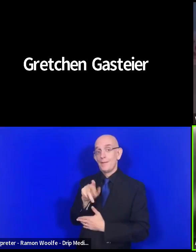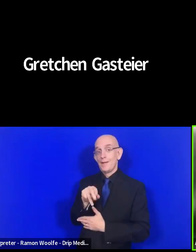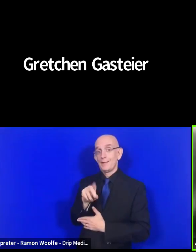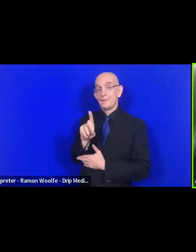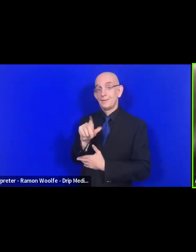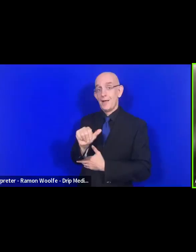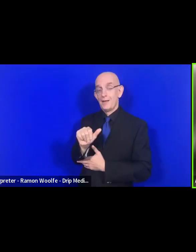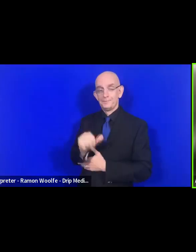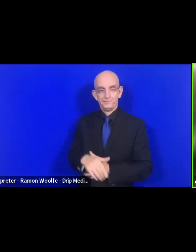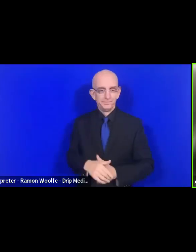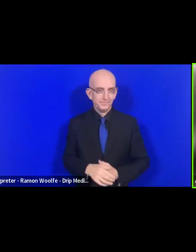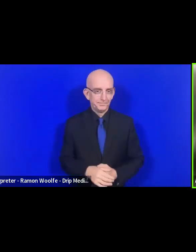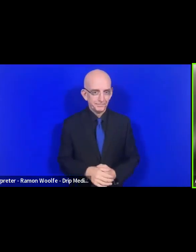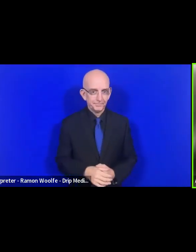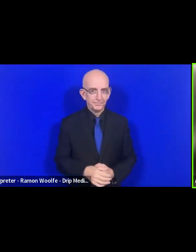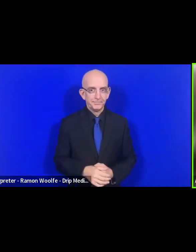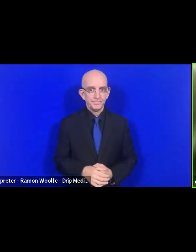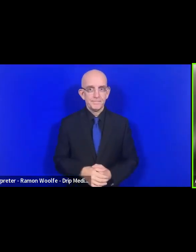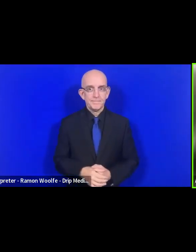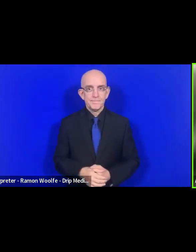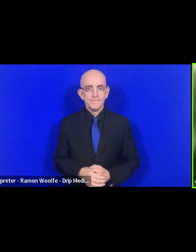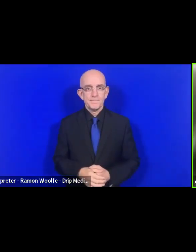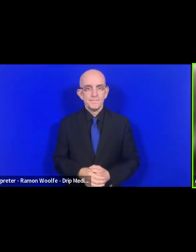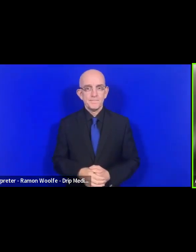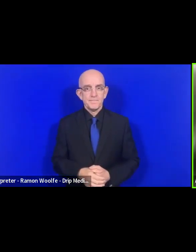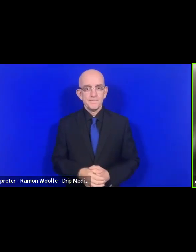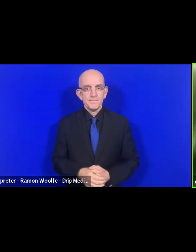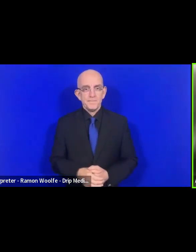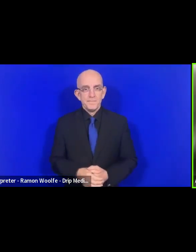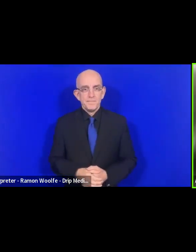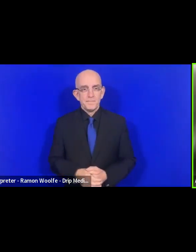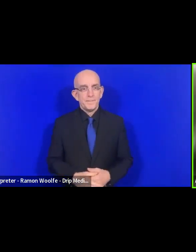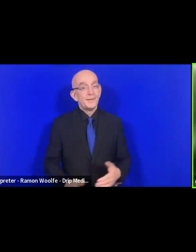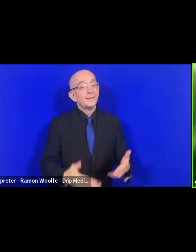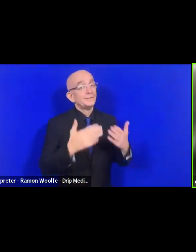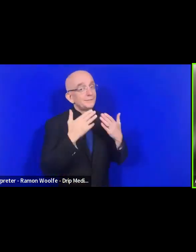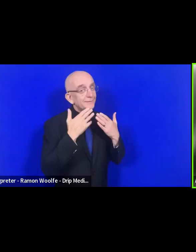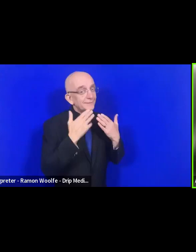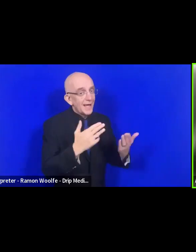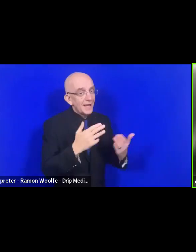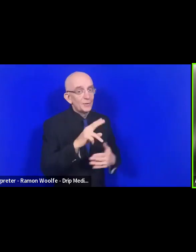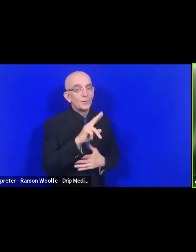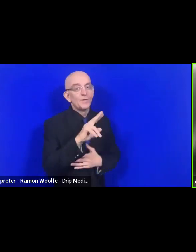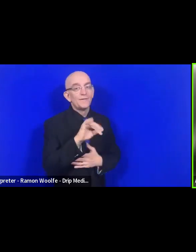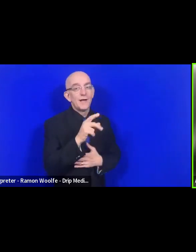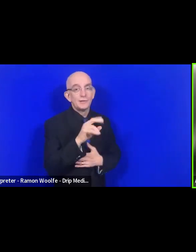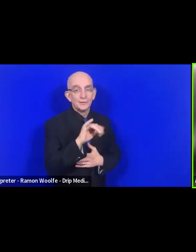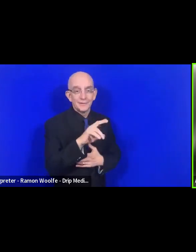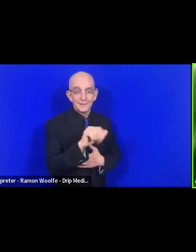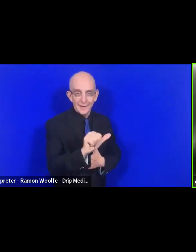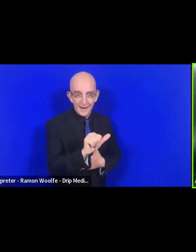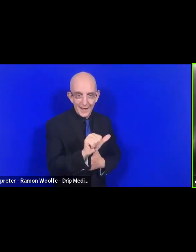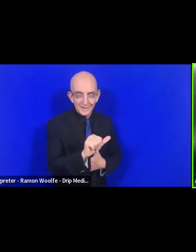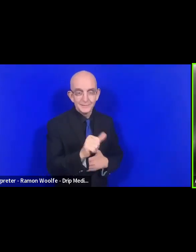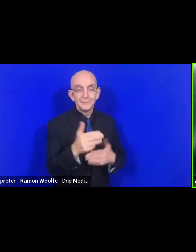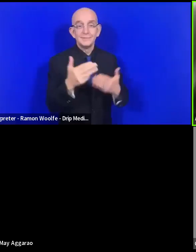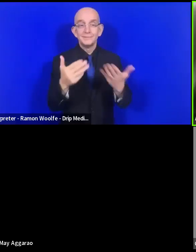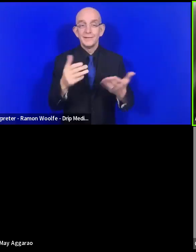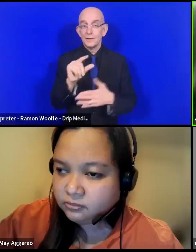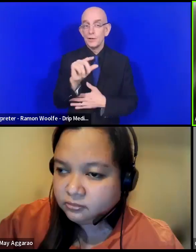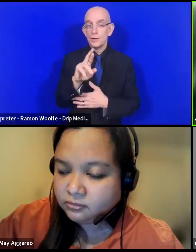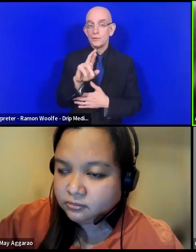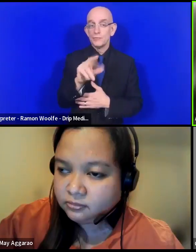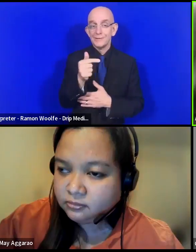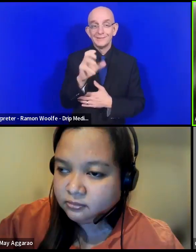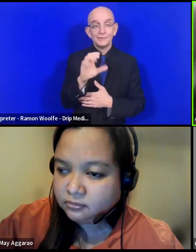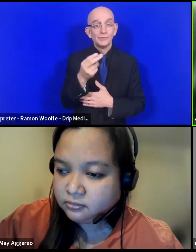Thanks so much, Virginia and Gretchen, for that enlightening conversation. It was really interesting to hear kind of the behind the scenes of